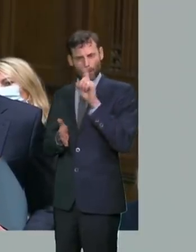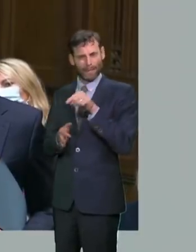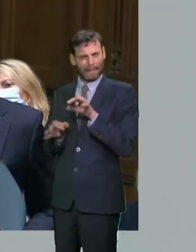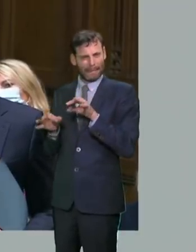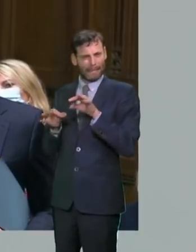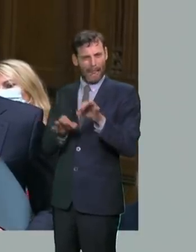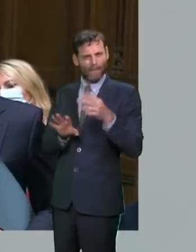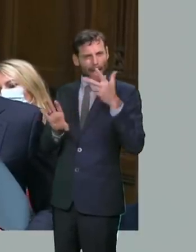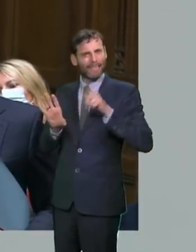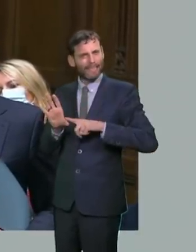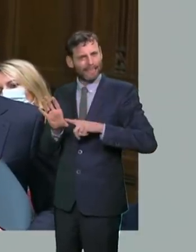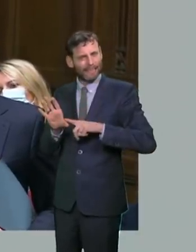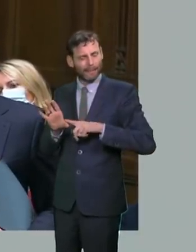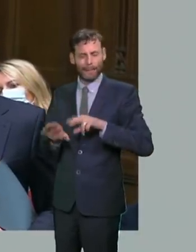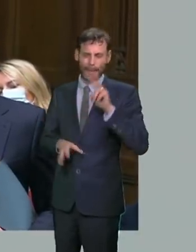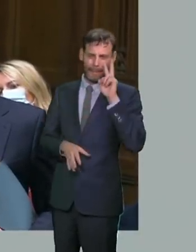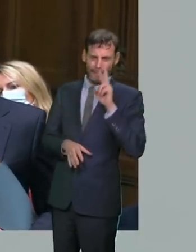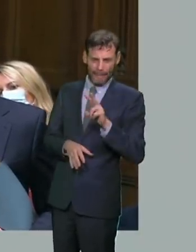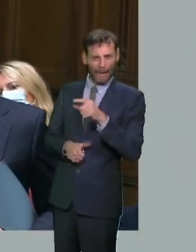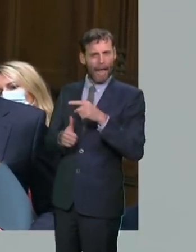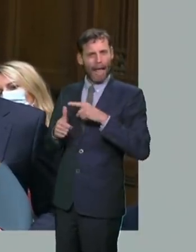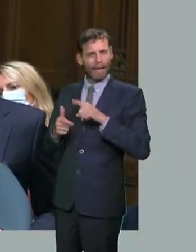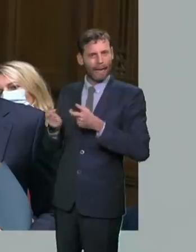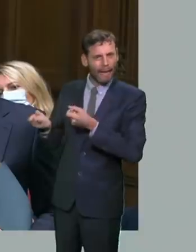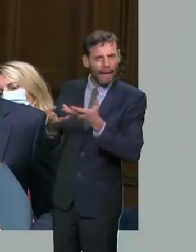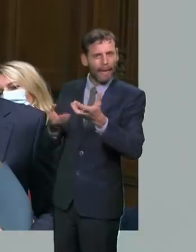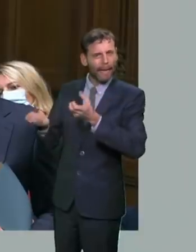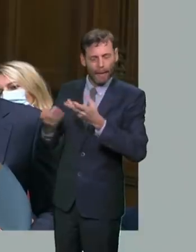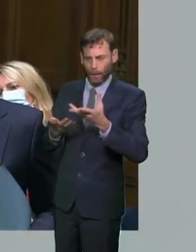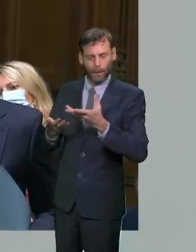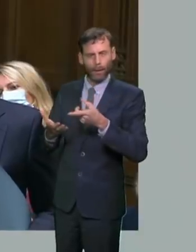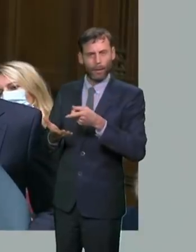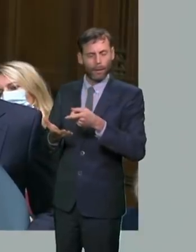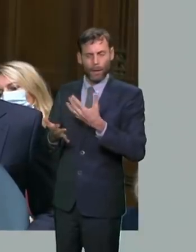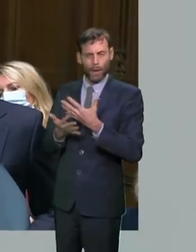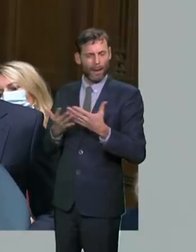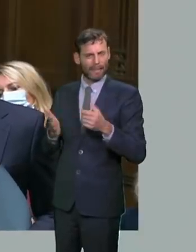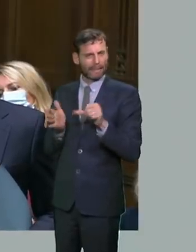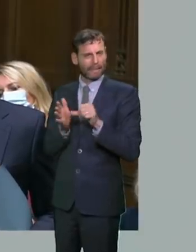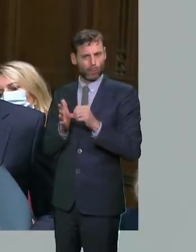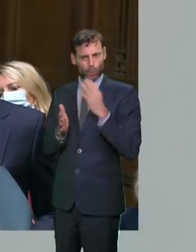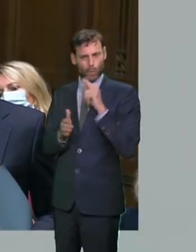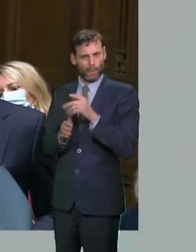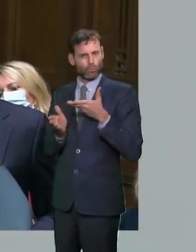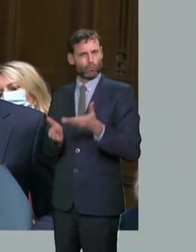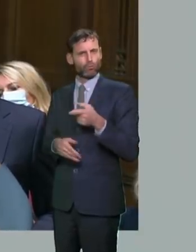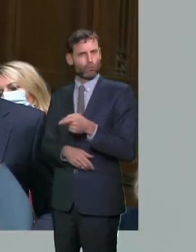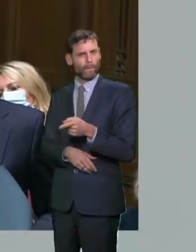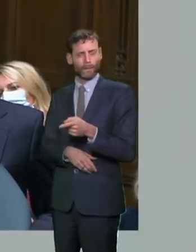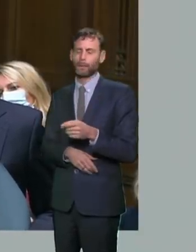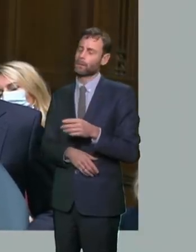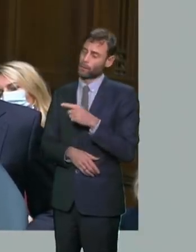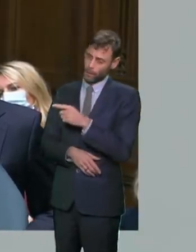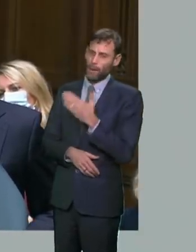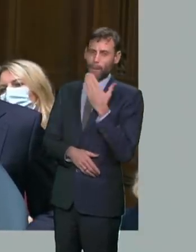8 years, leading to a worsening of our A&D services for local patients. Will he do everything possible to help us